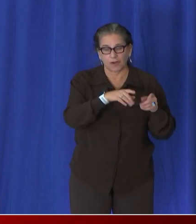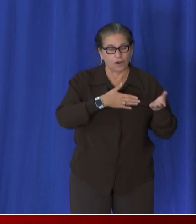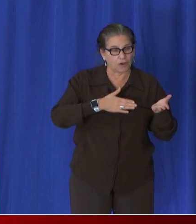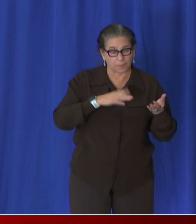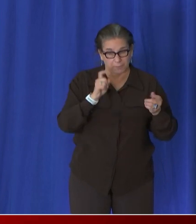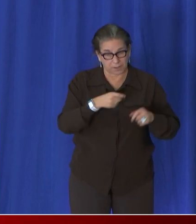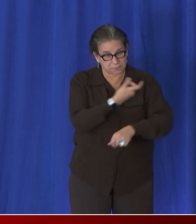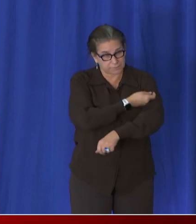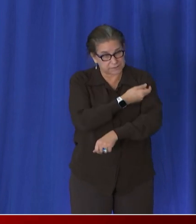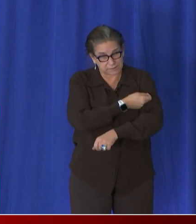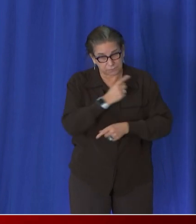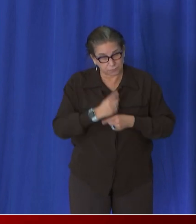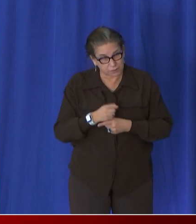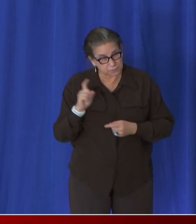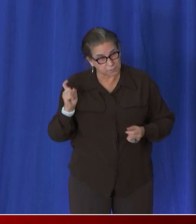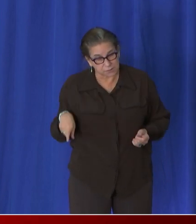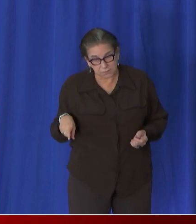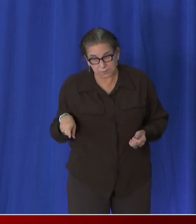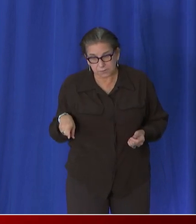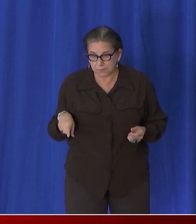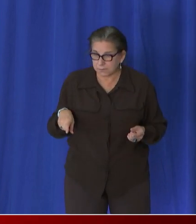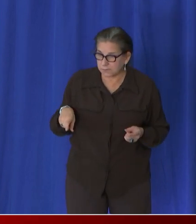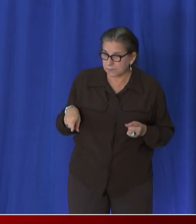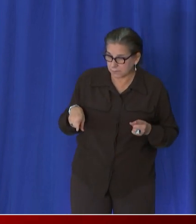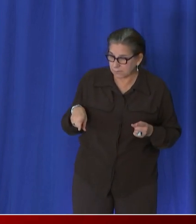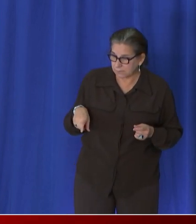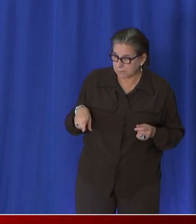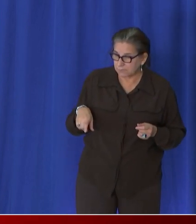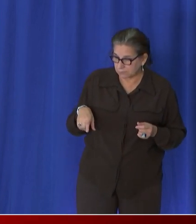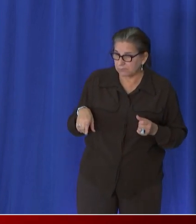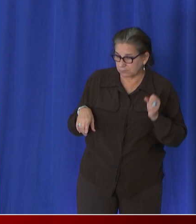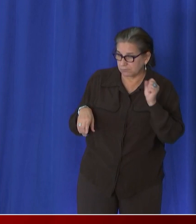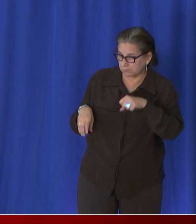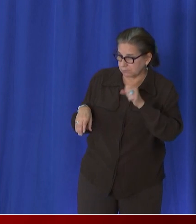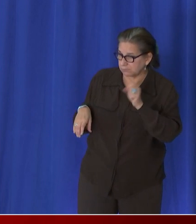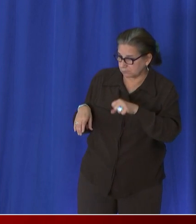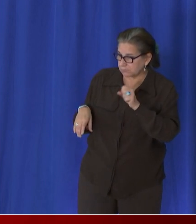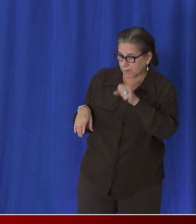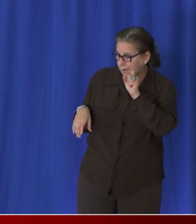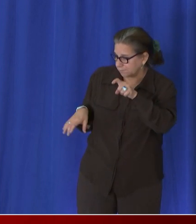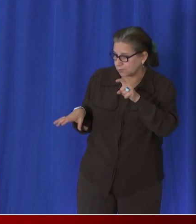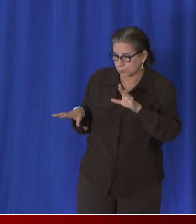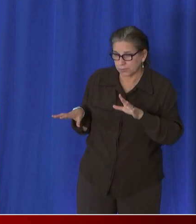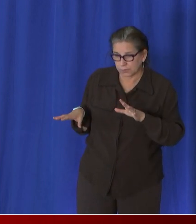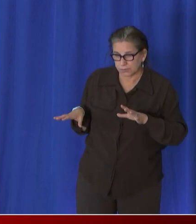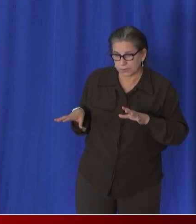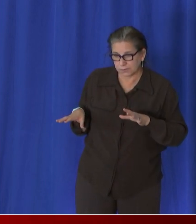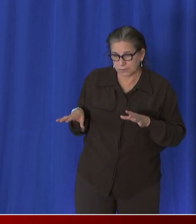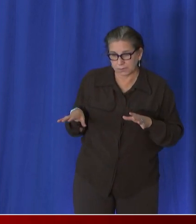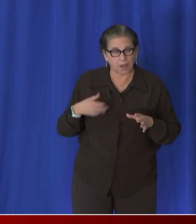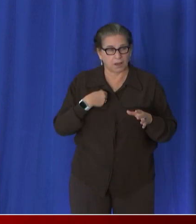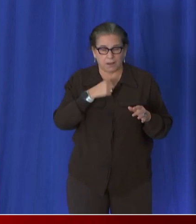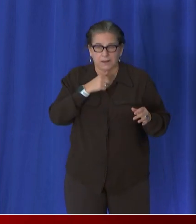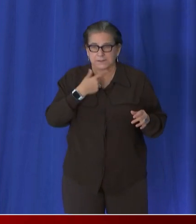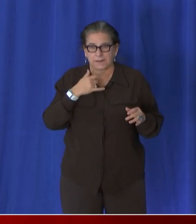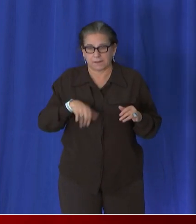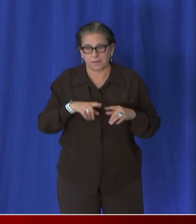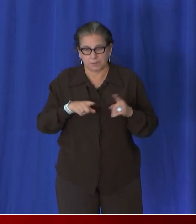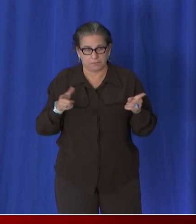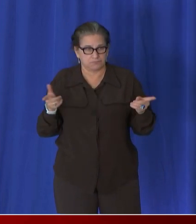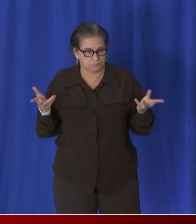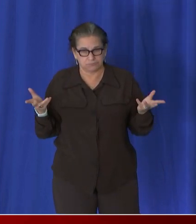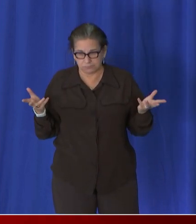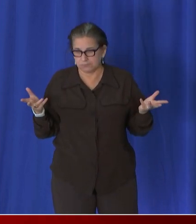a vaccine requirement for those visiting these establishments. Okay. And then is there any consideration into perhaps